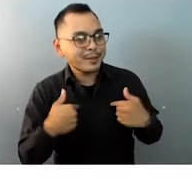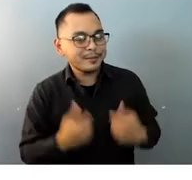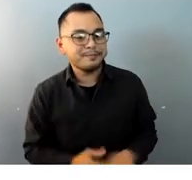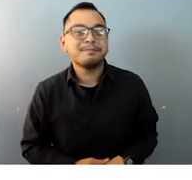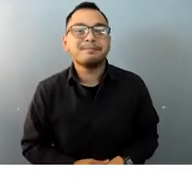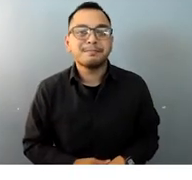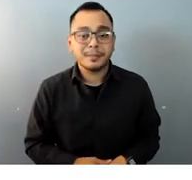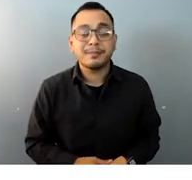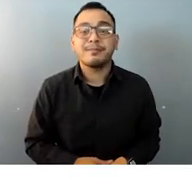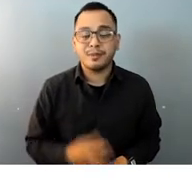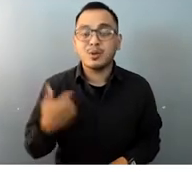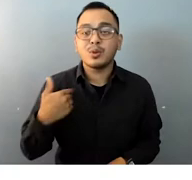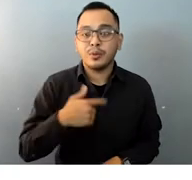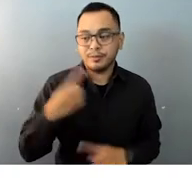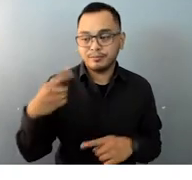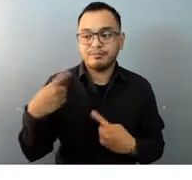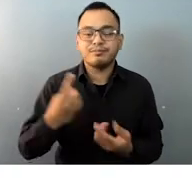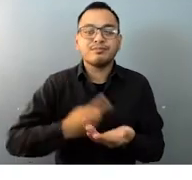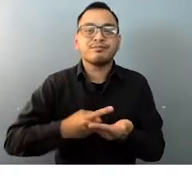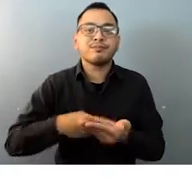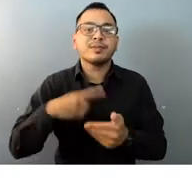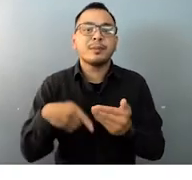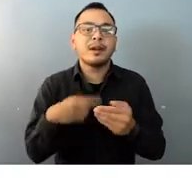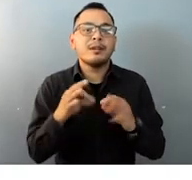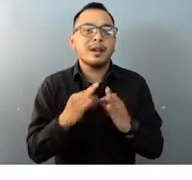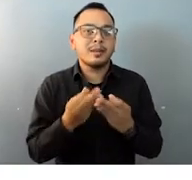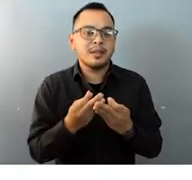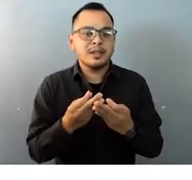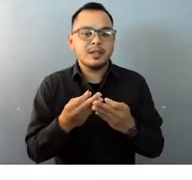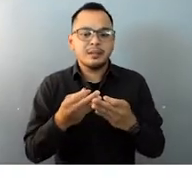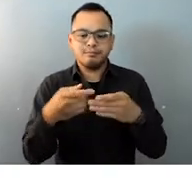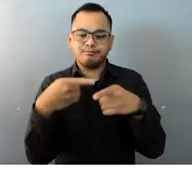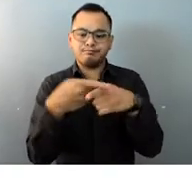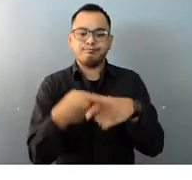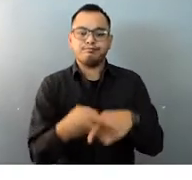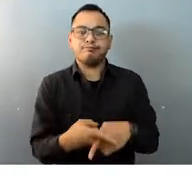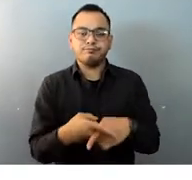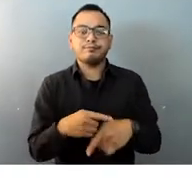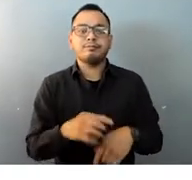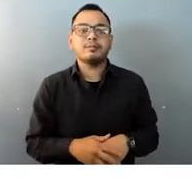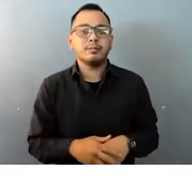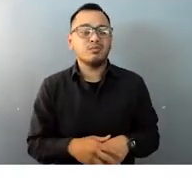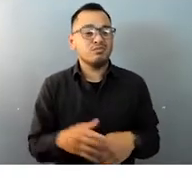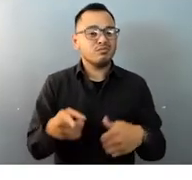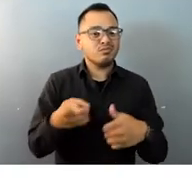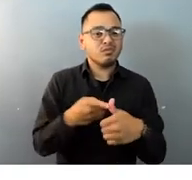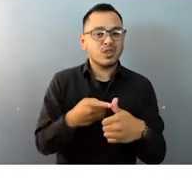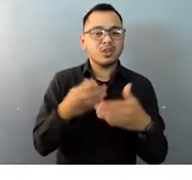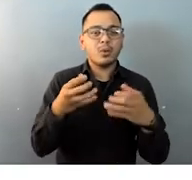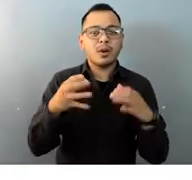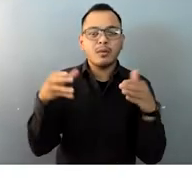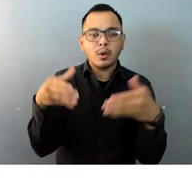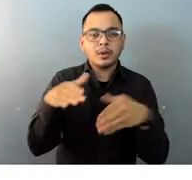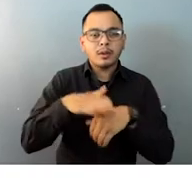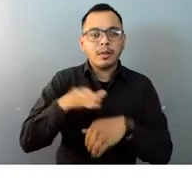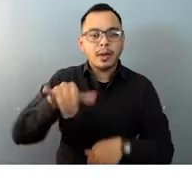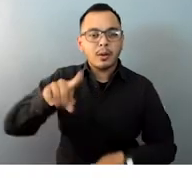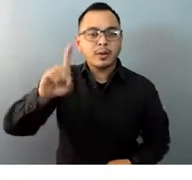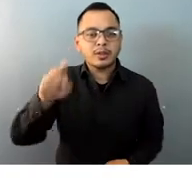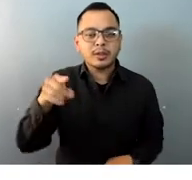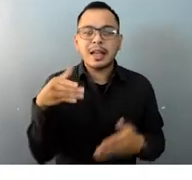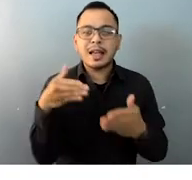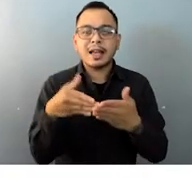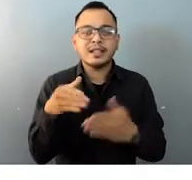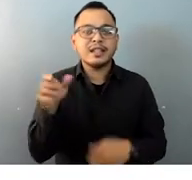Thank you. Thank you for having me. So we've been talking here a little bit about family at these intersections, and I do want to just sort